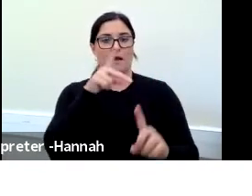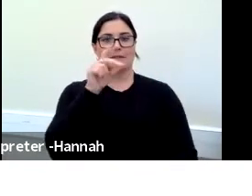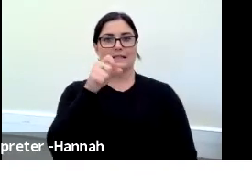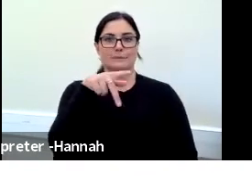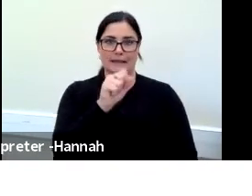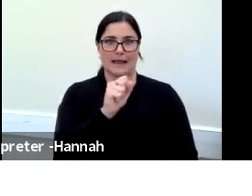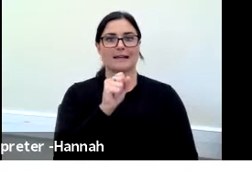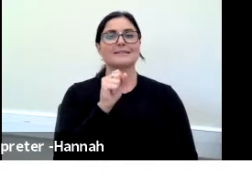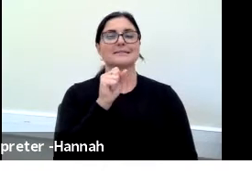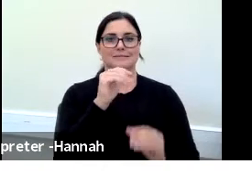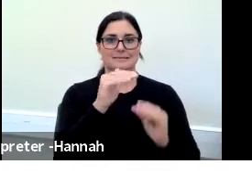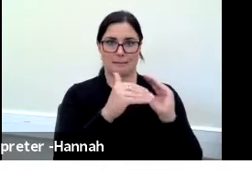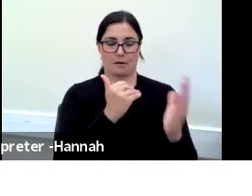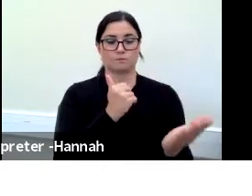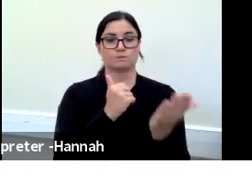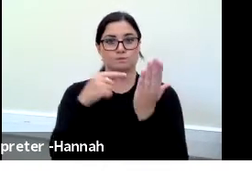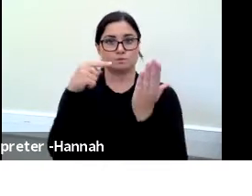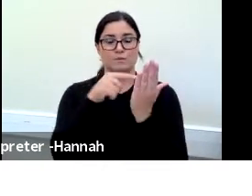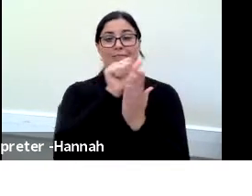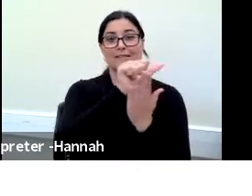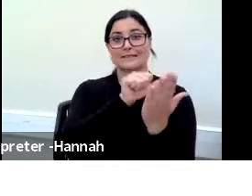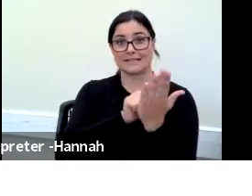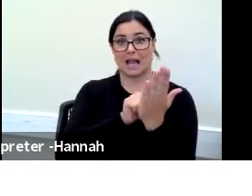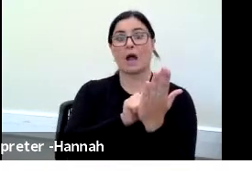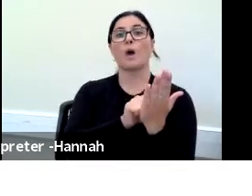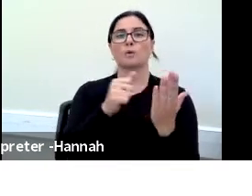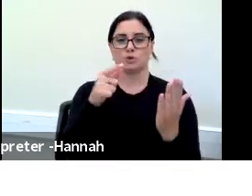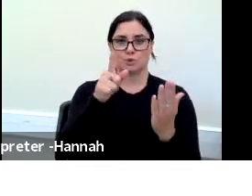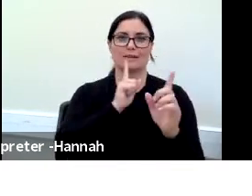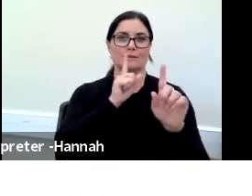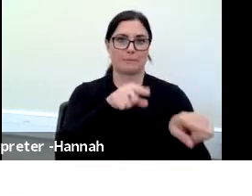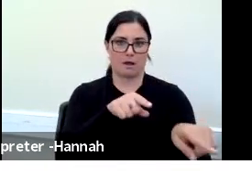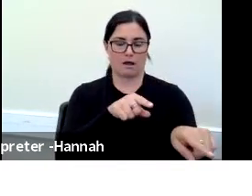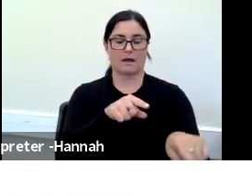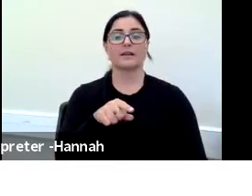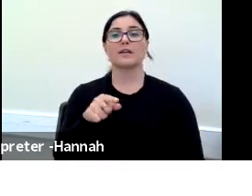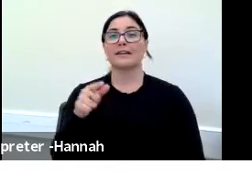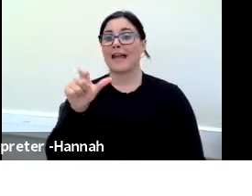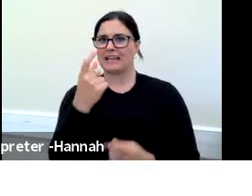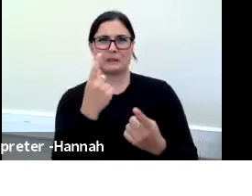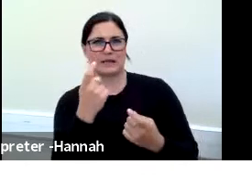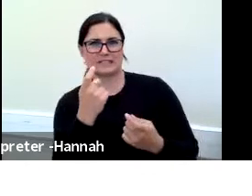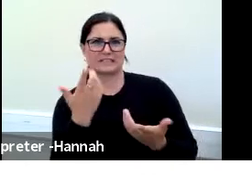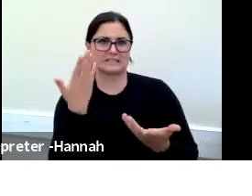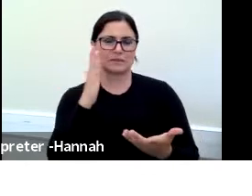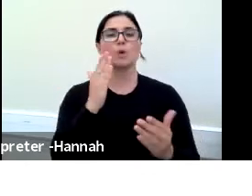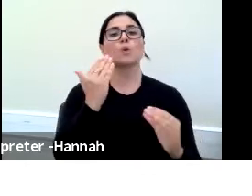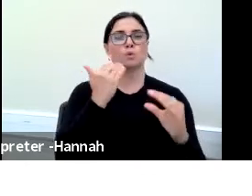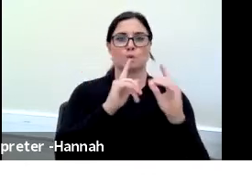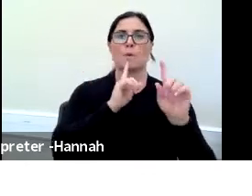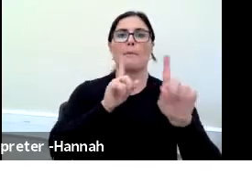email account. This is an email account that you can respond to. So if you have any questions about the letter, feel free to reply to that